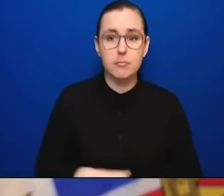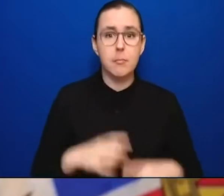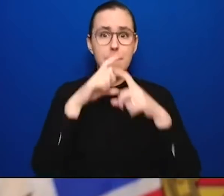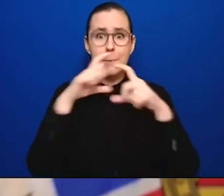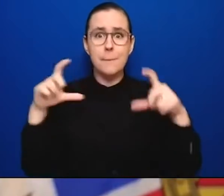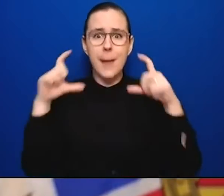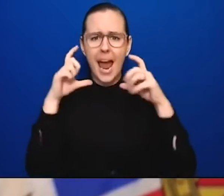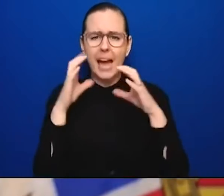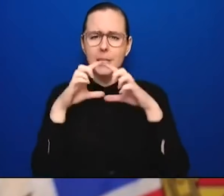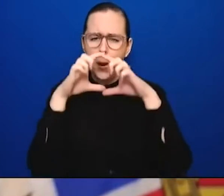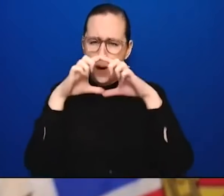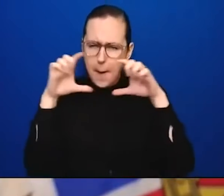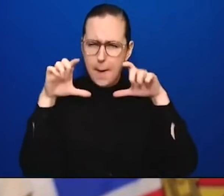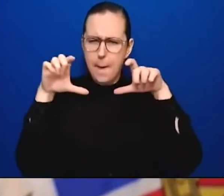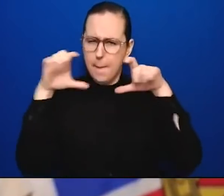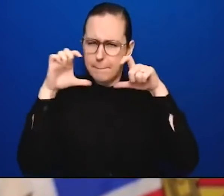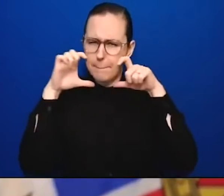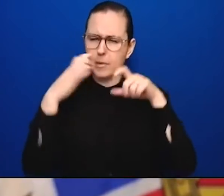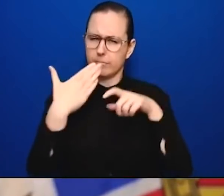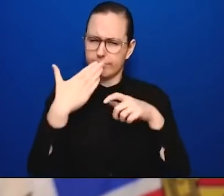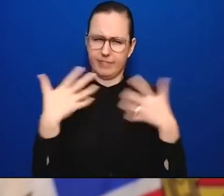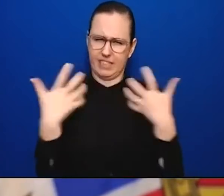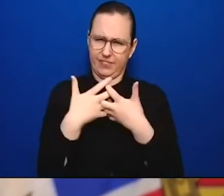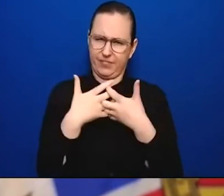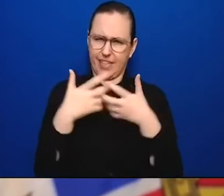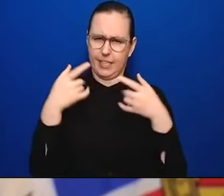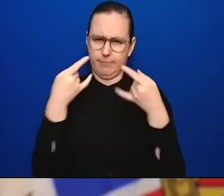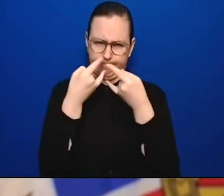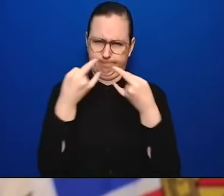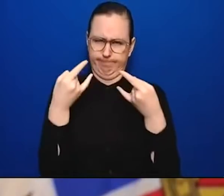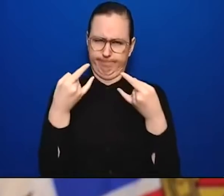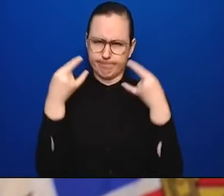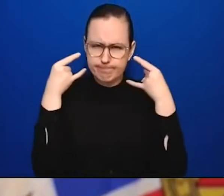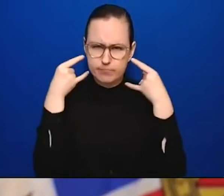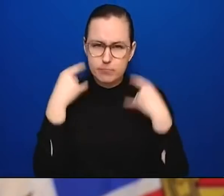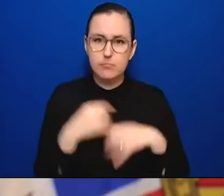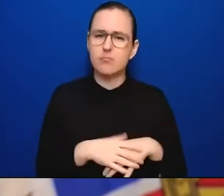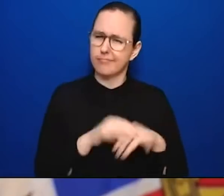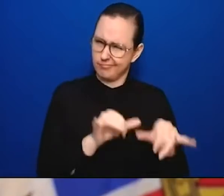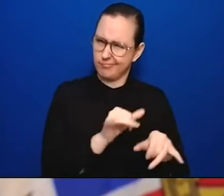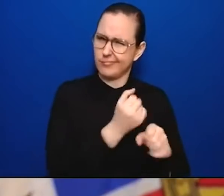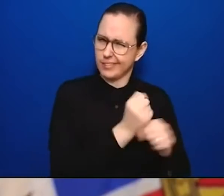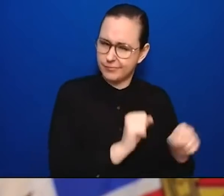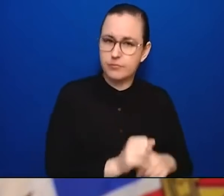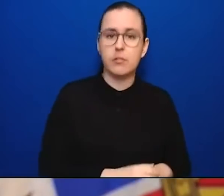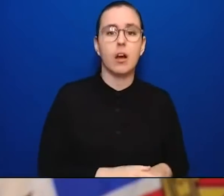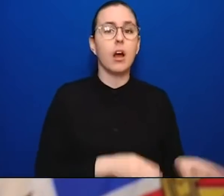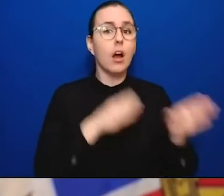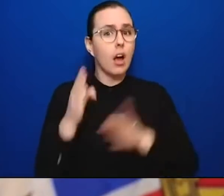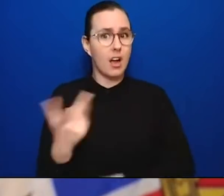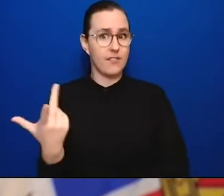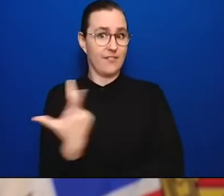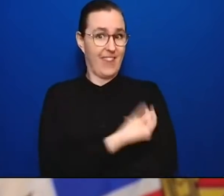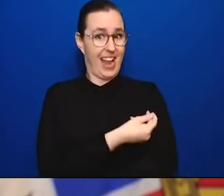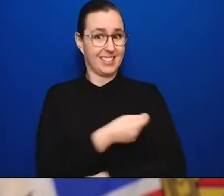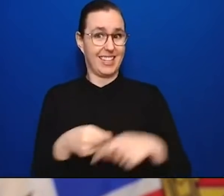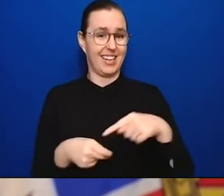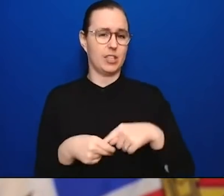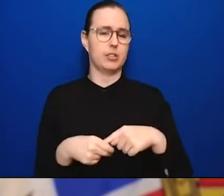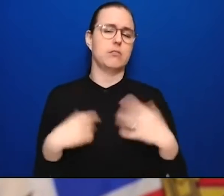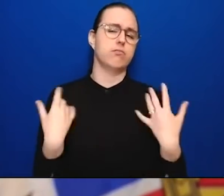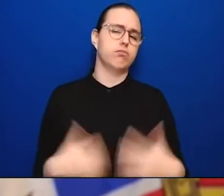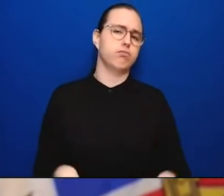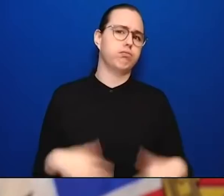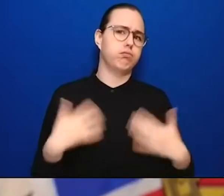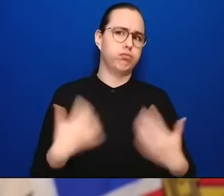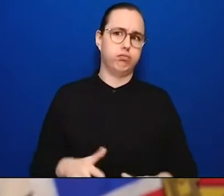has made it a different storm in many, many ways, and it means that the impact can be mitigated in all of us. It